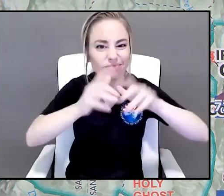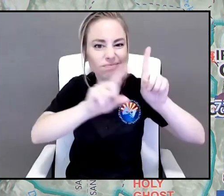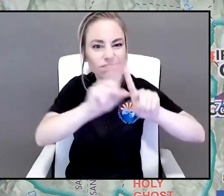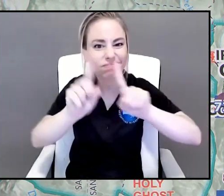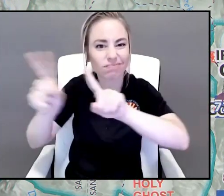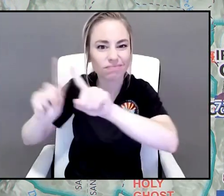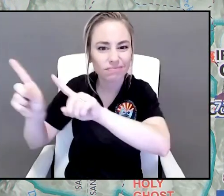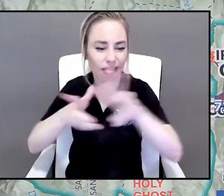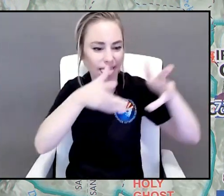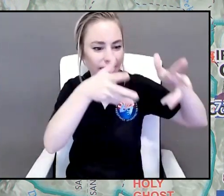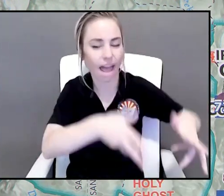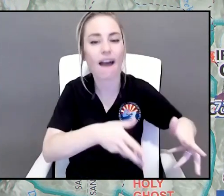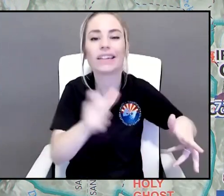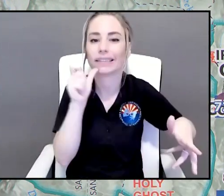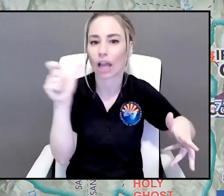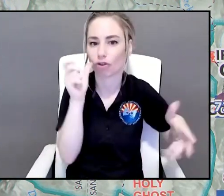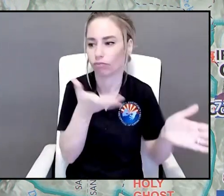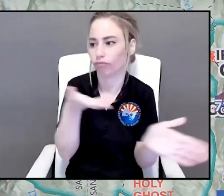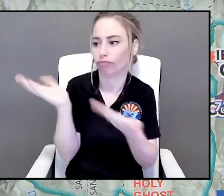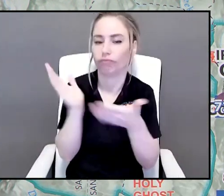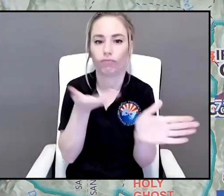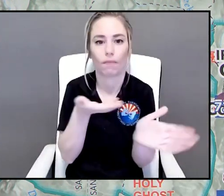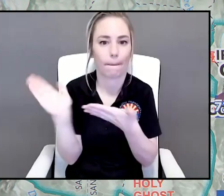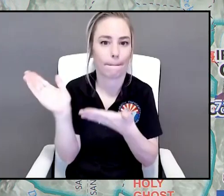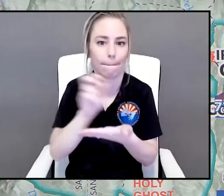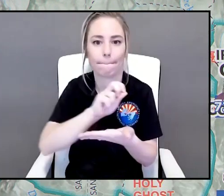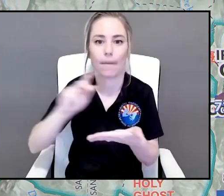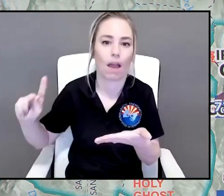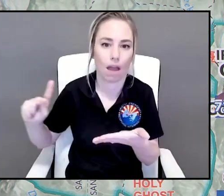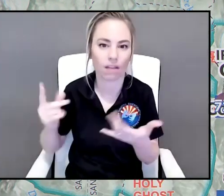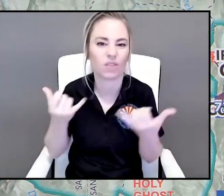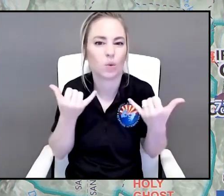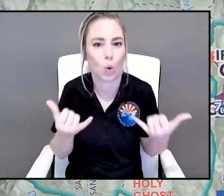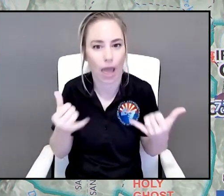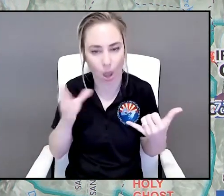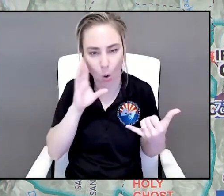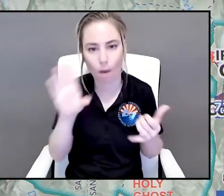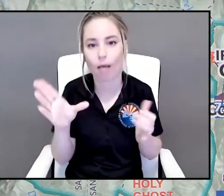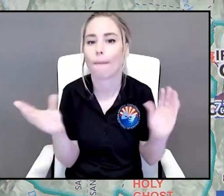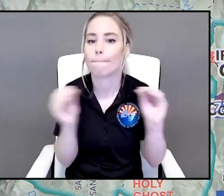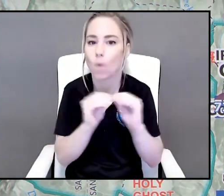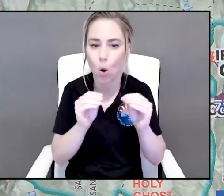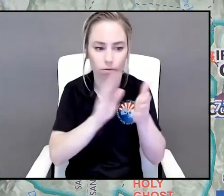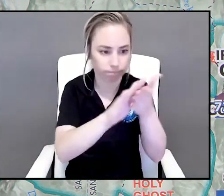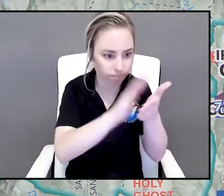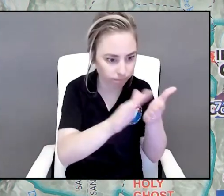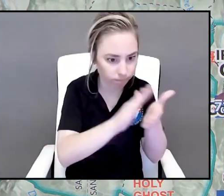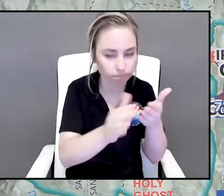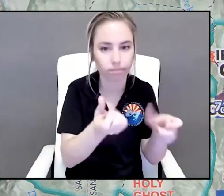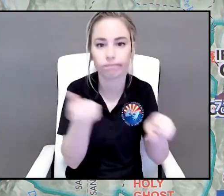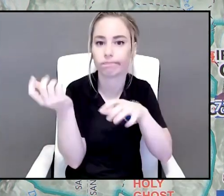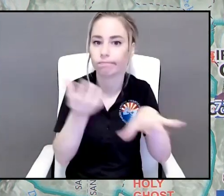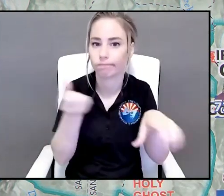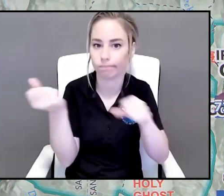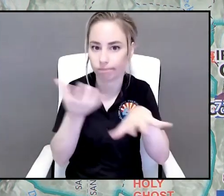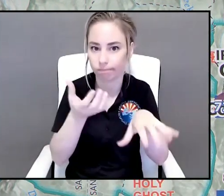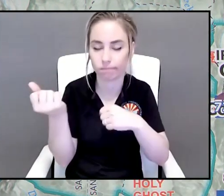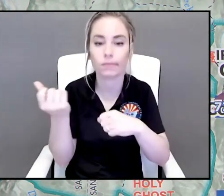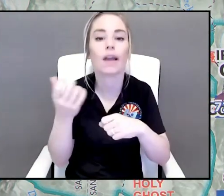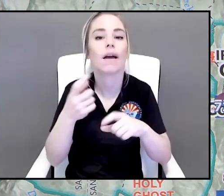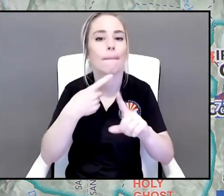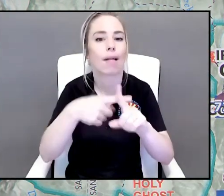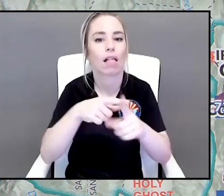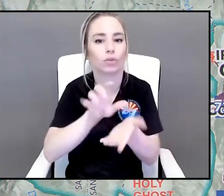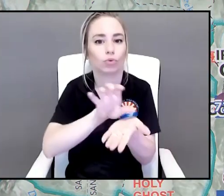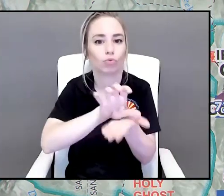out yesterday, and they got another load to haul out today, and then also starting the dozer repair work